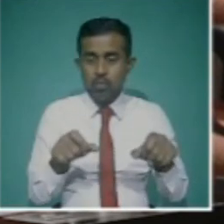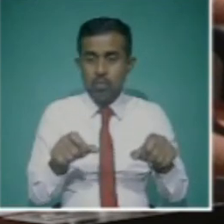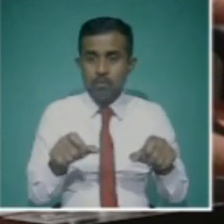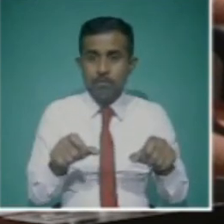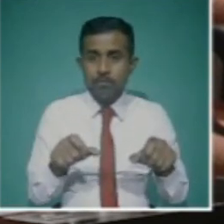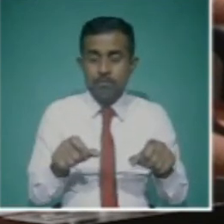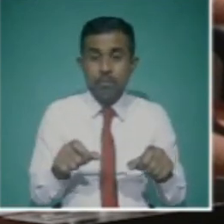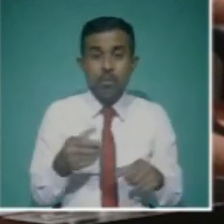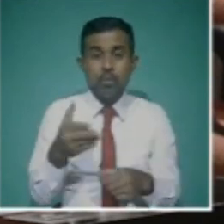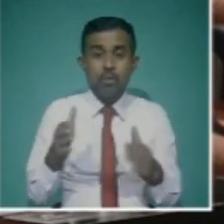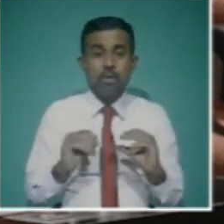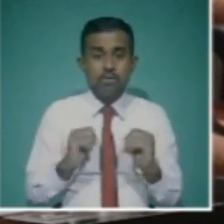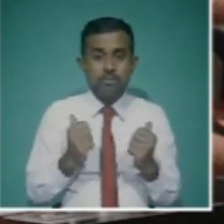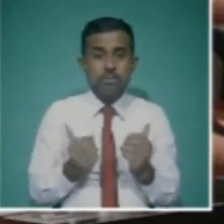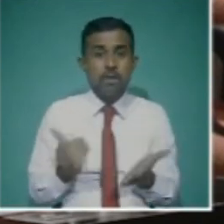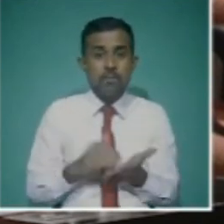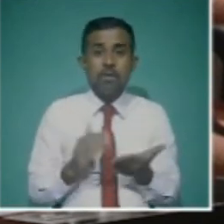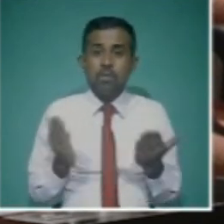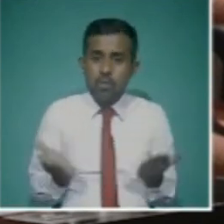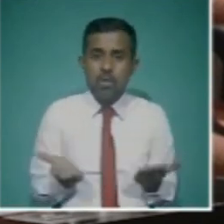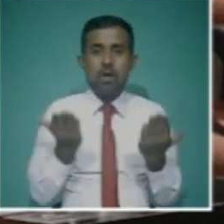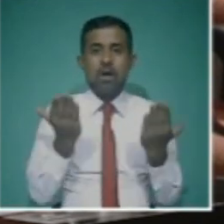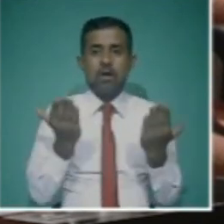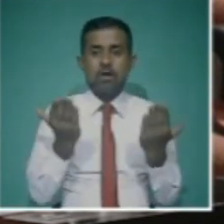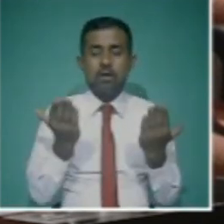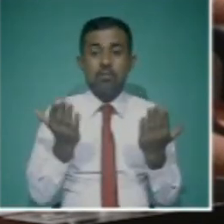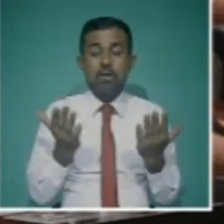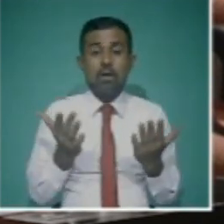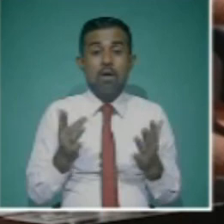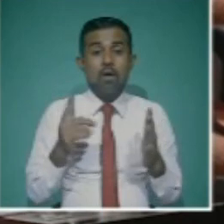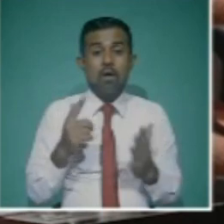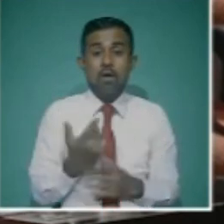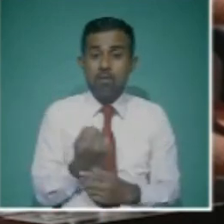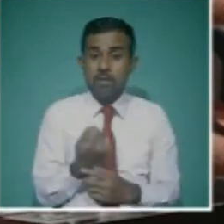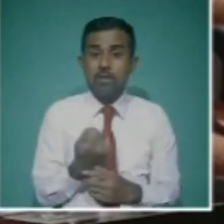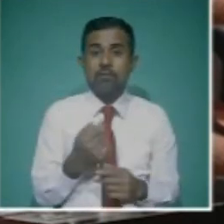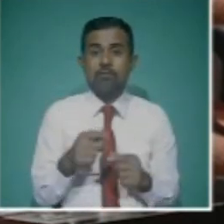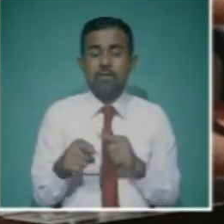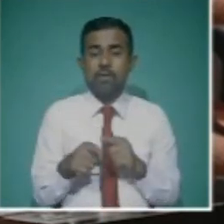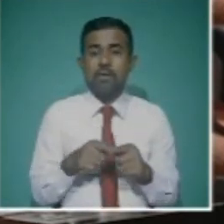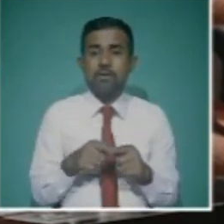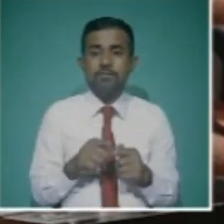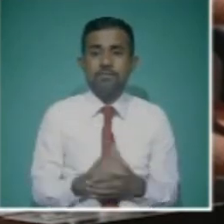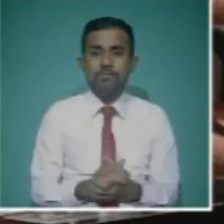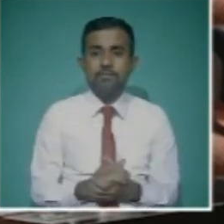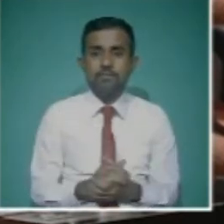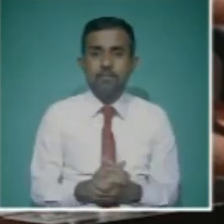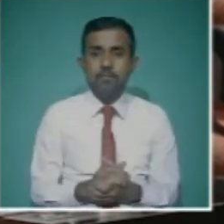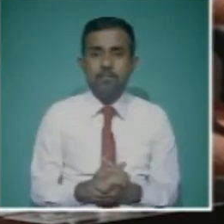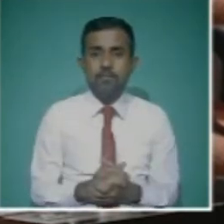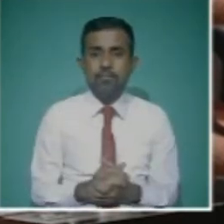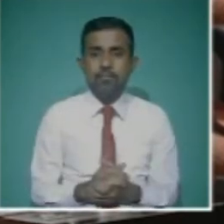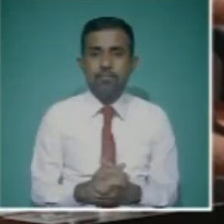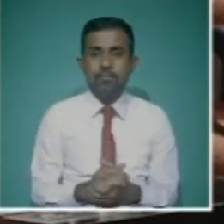rebuild their lives, at the very least economically, and not fall even further down the